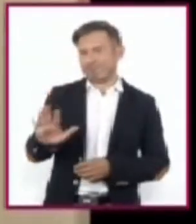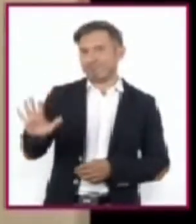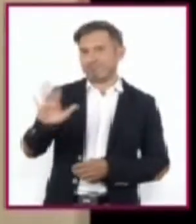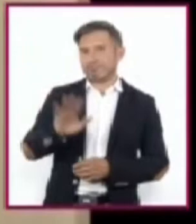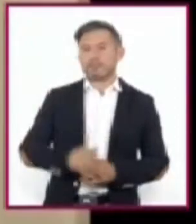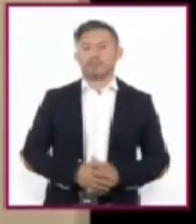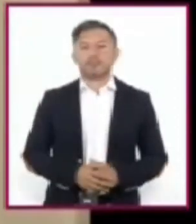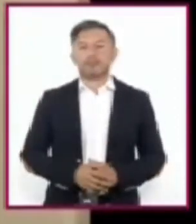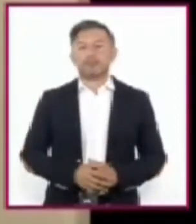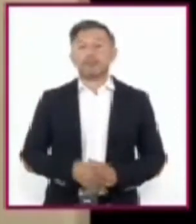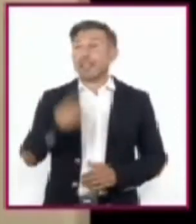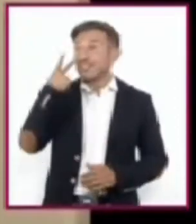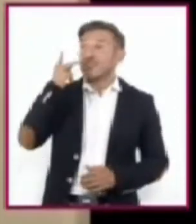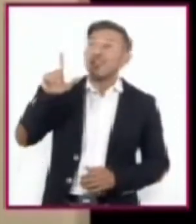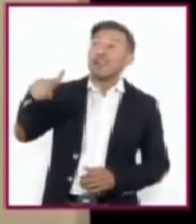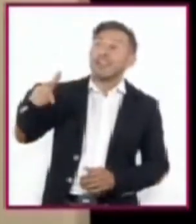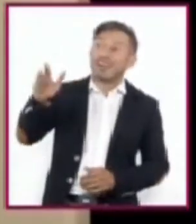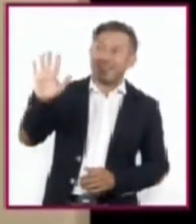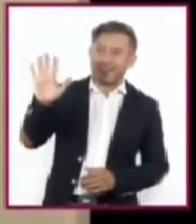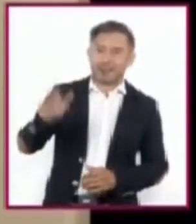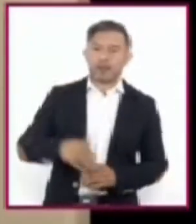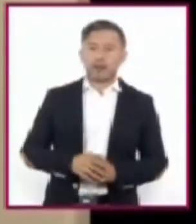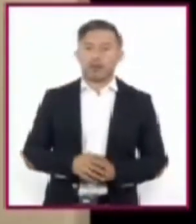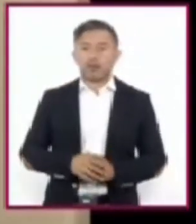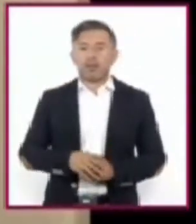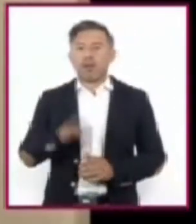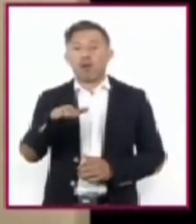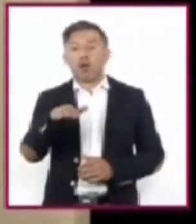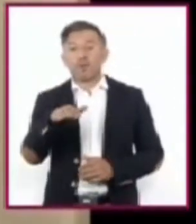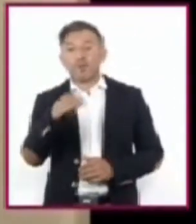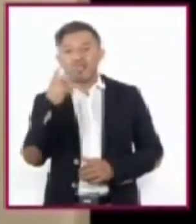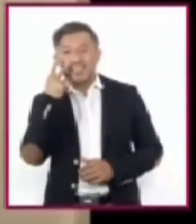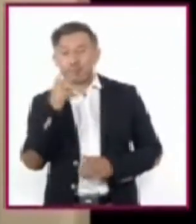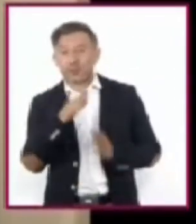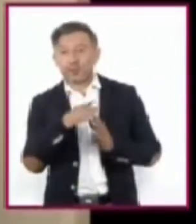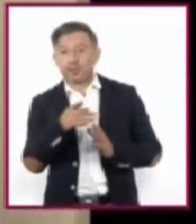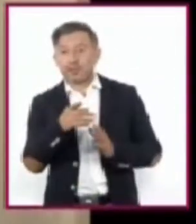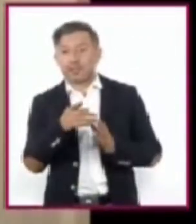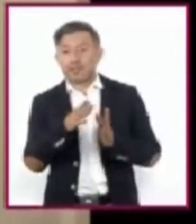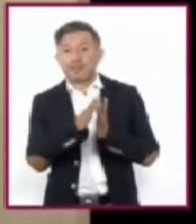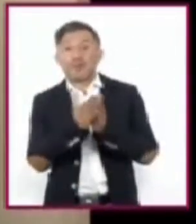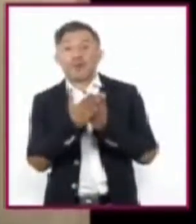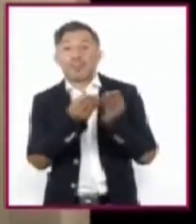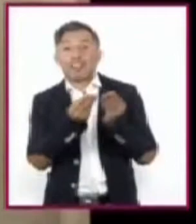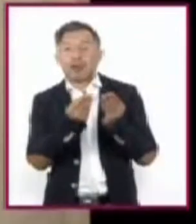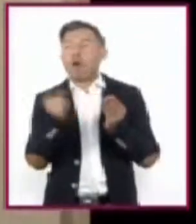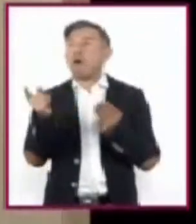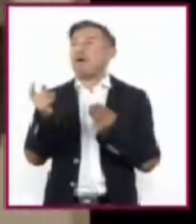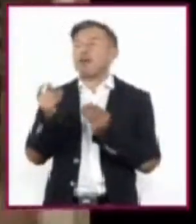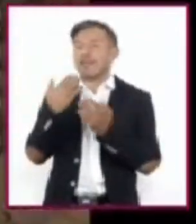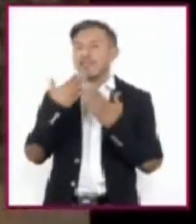Hey, I'll see you later. Oh, remember the book. Ah, thank you.